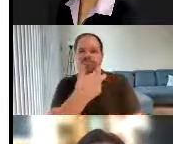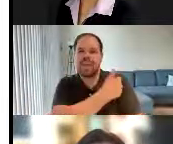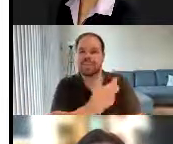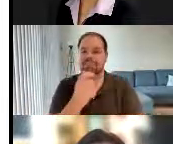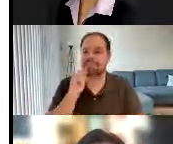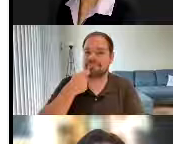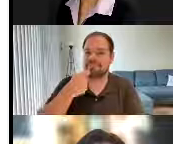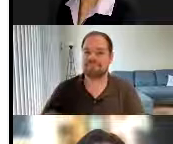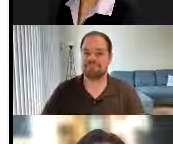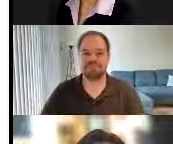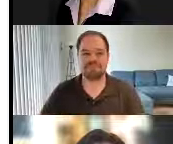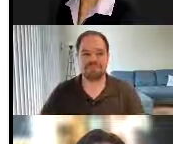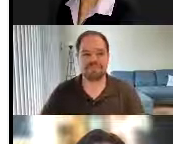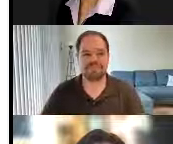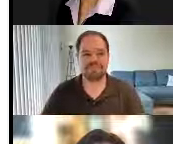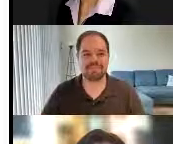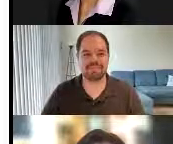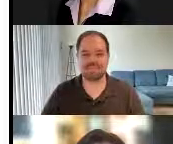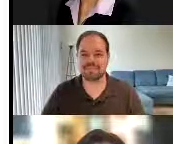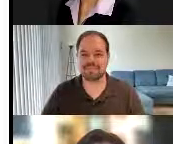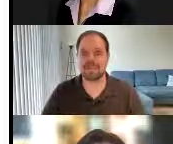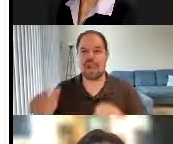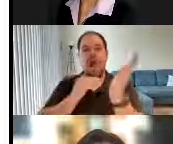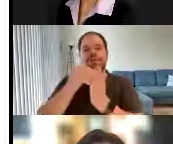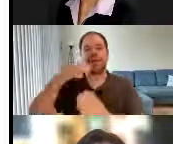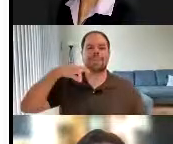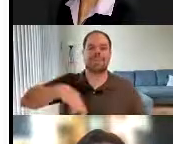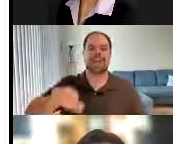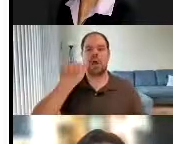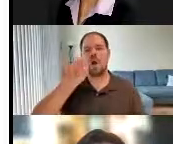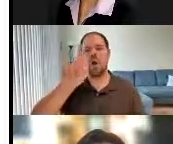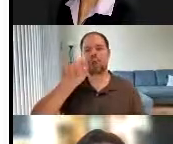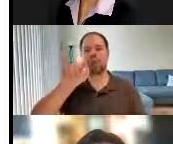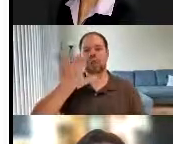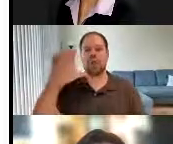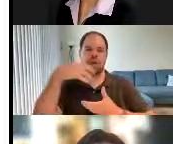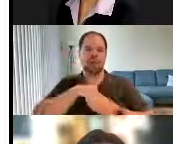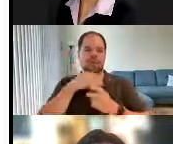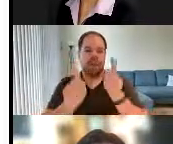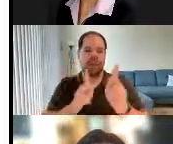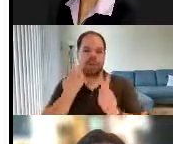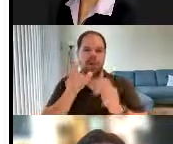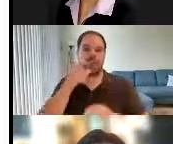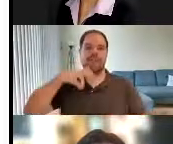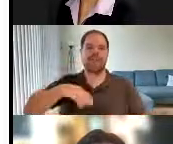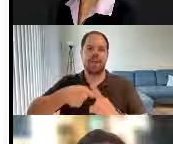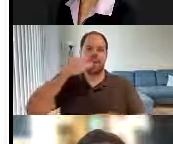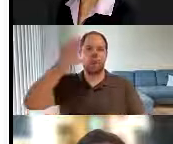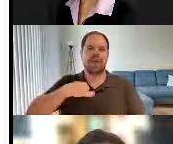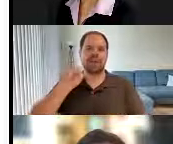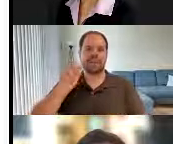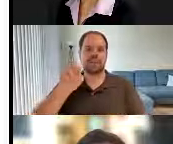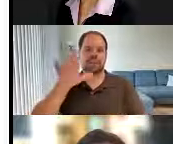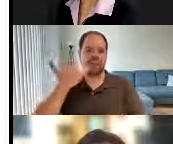those notifications so that they can get them via text, via email, whatever is most accessible. And so when we